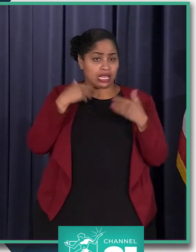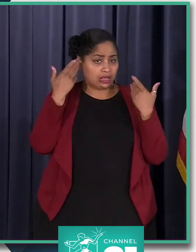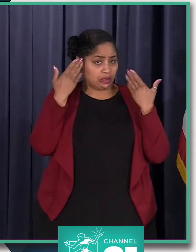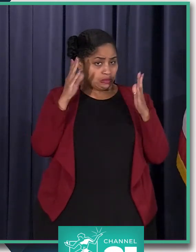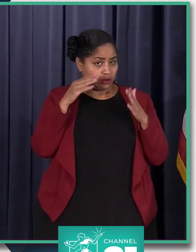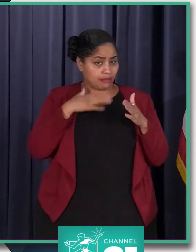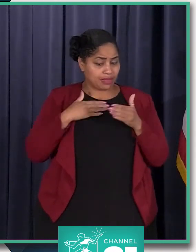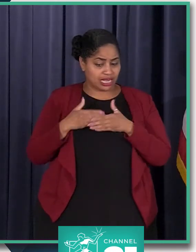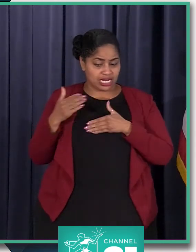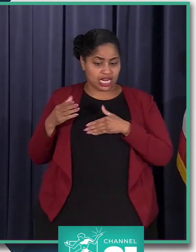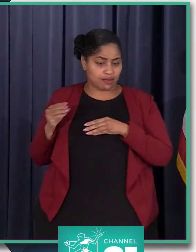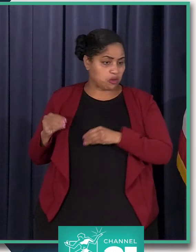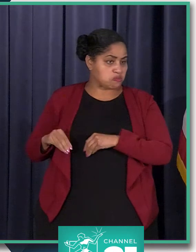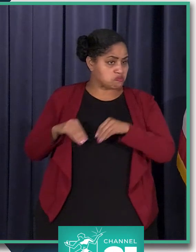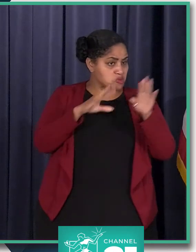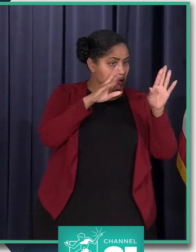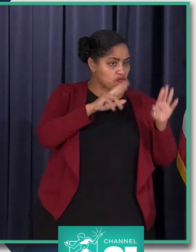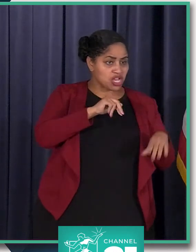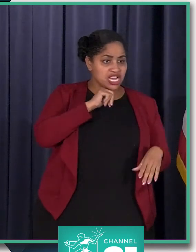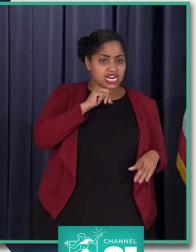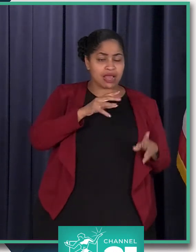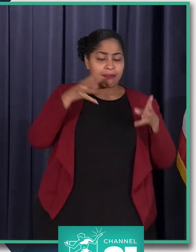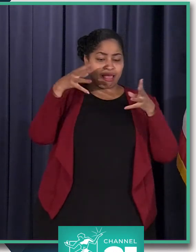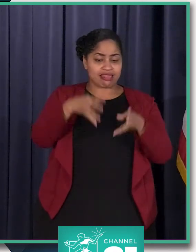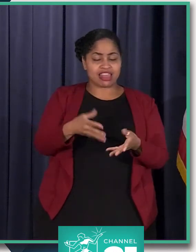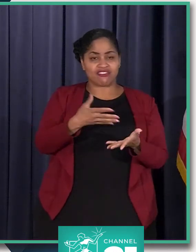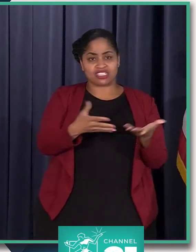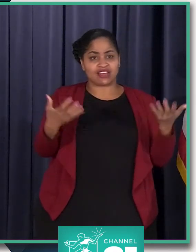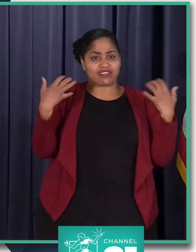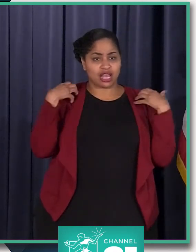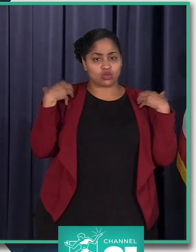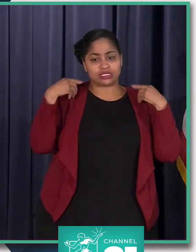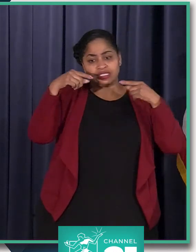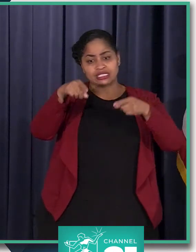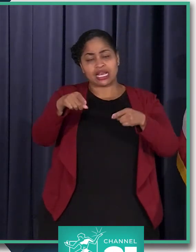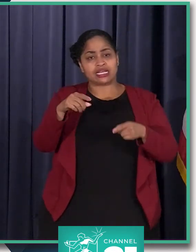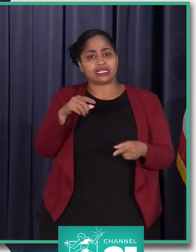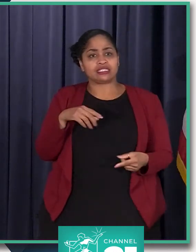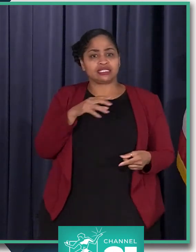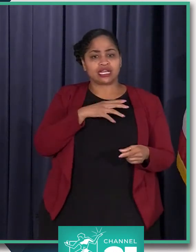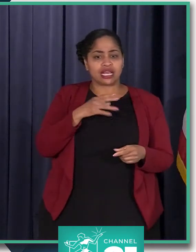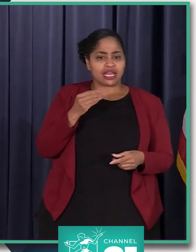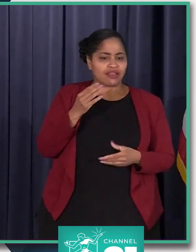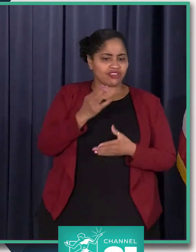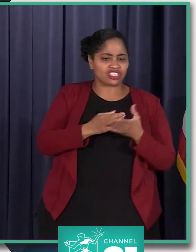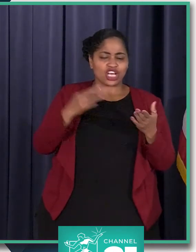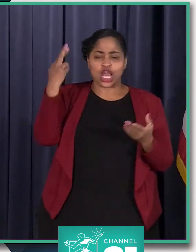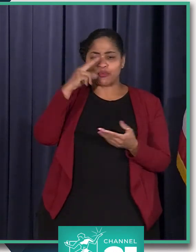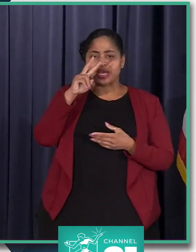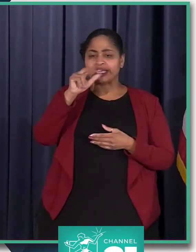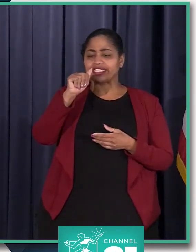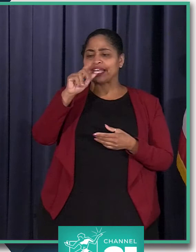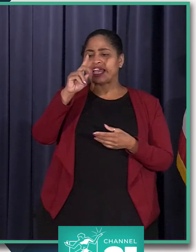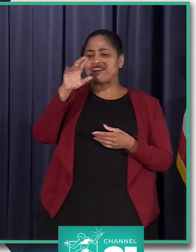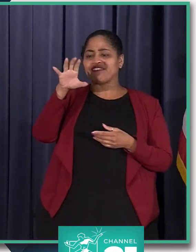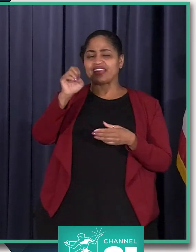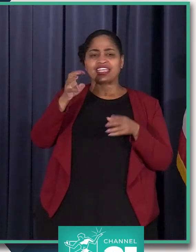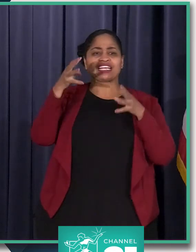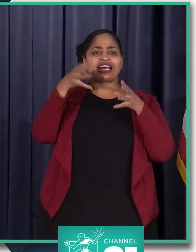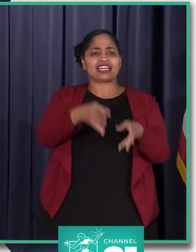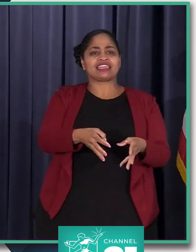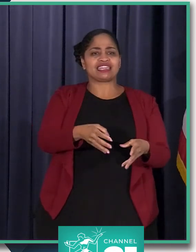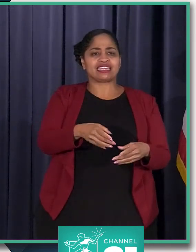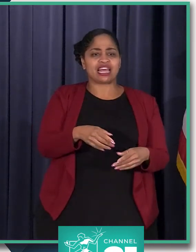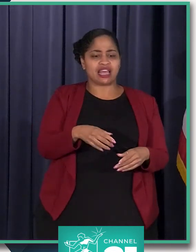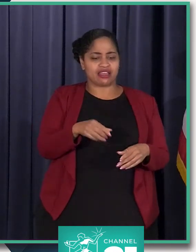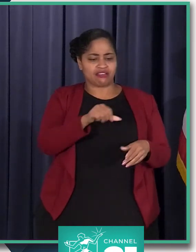the neighbors have moved or what, but they have left stuff out there, and a Vance for some reason left on the chair that it was an